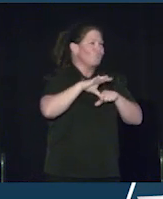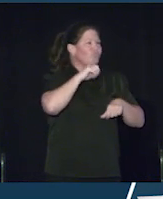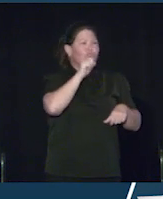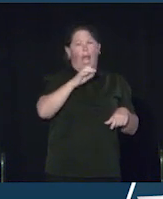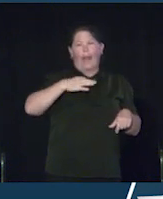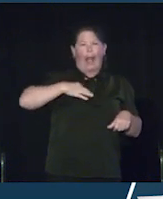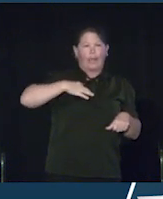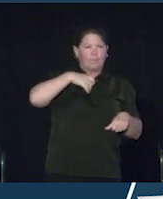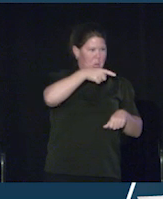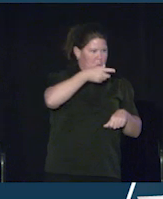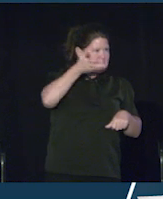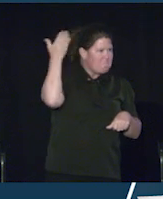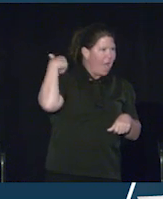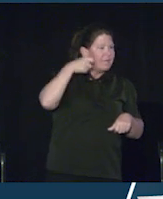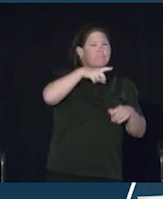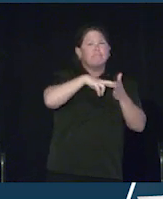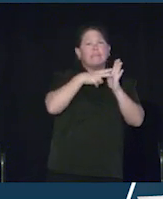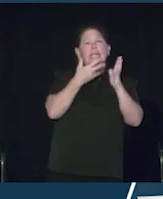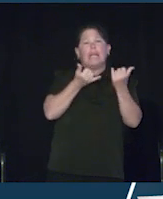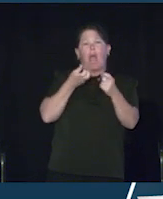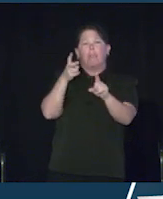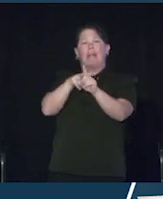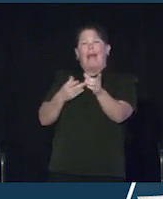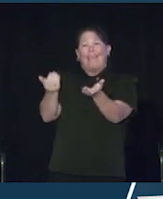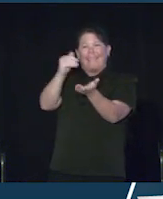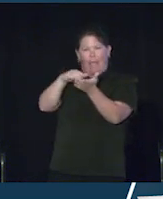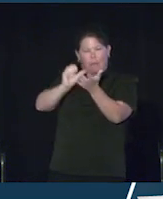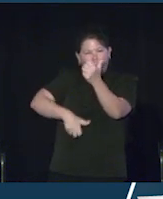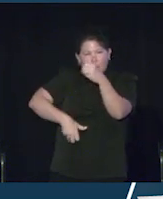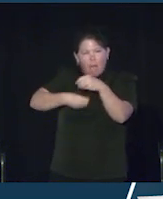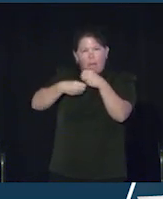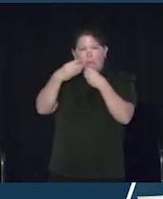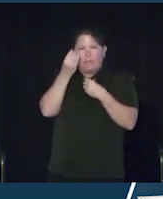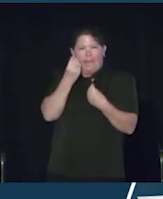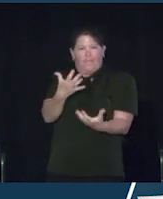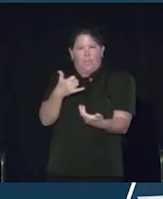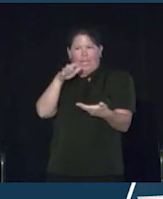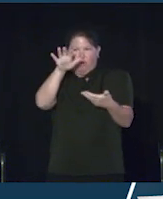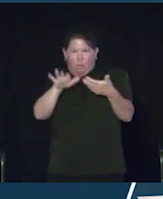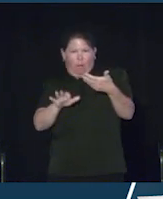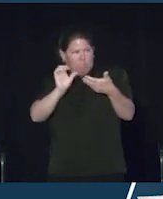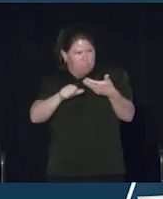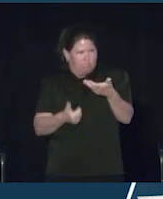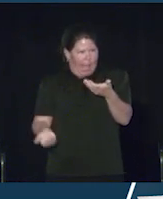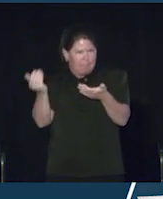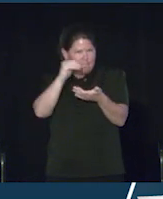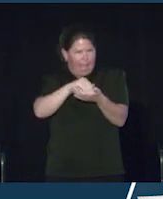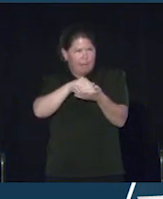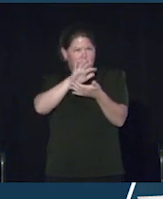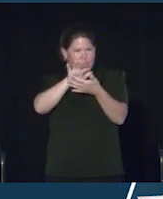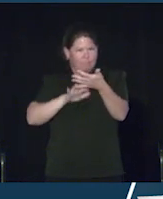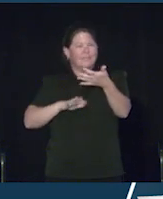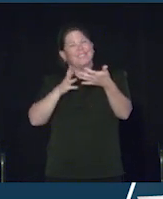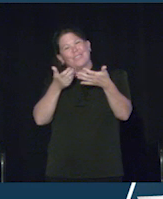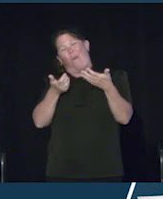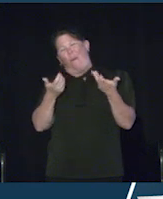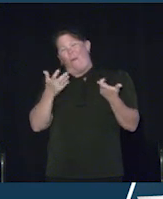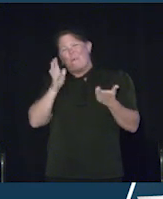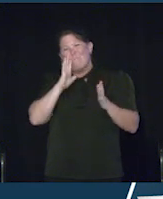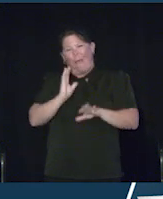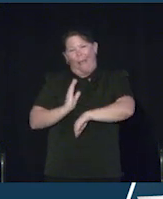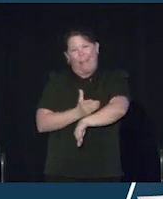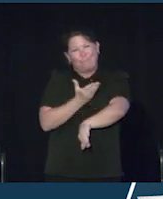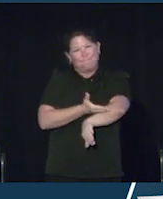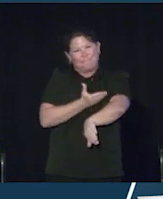to reapply and submit additional information. All of that is going to be available once we complete our